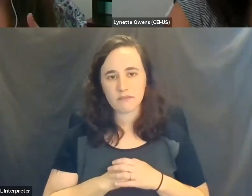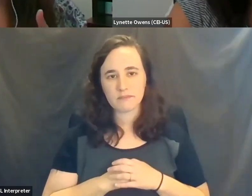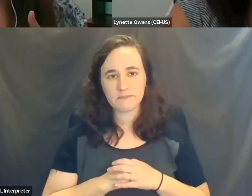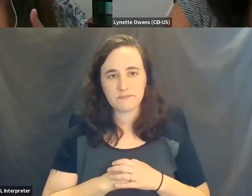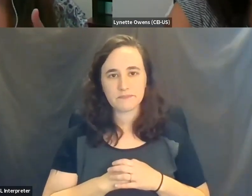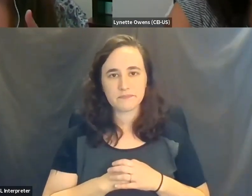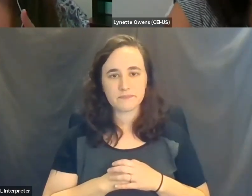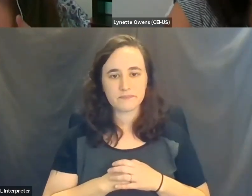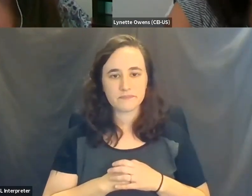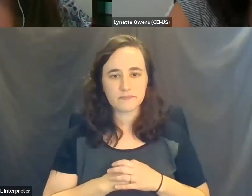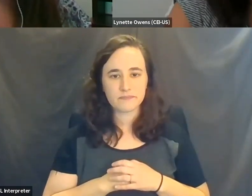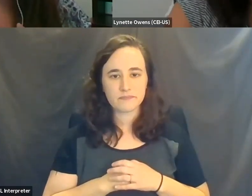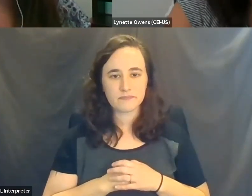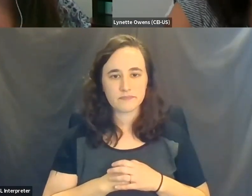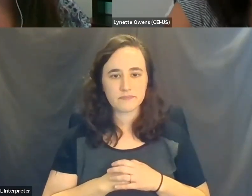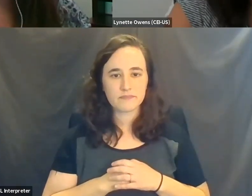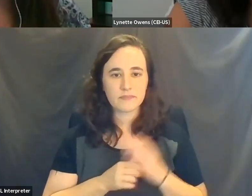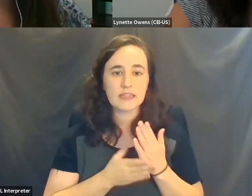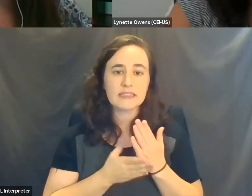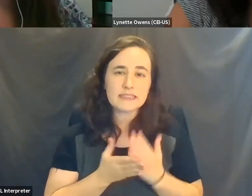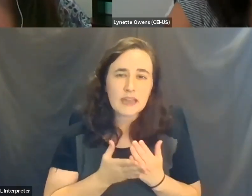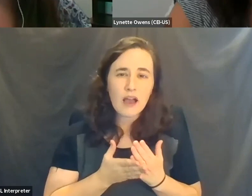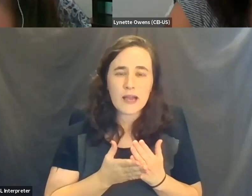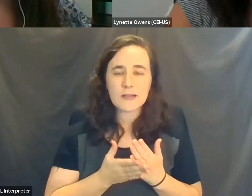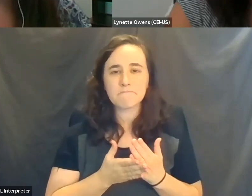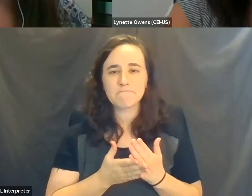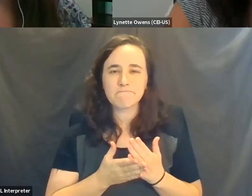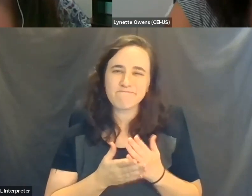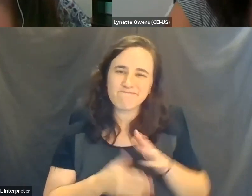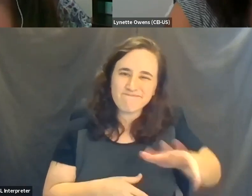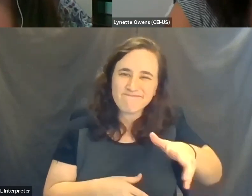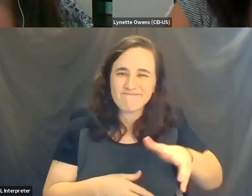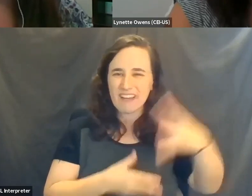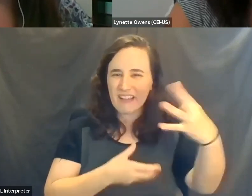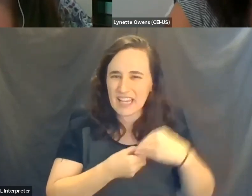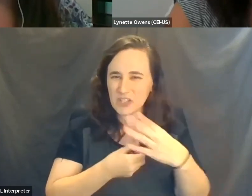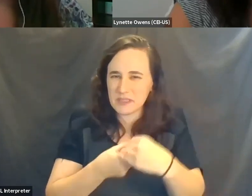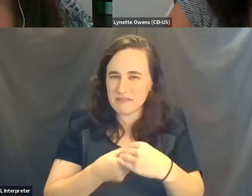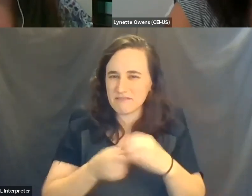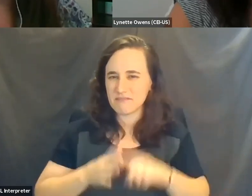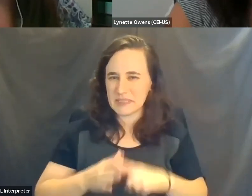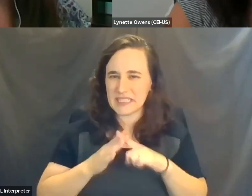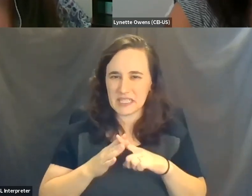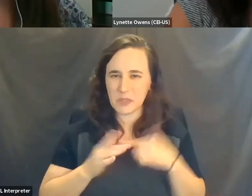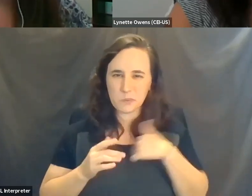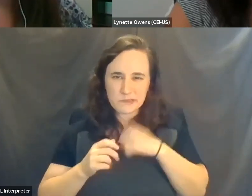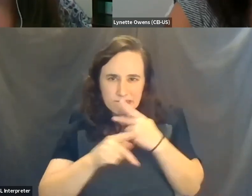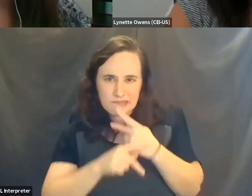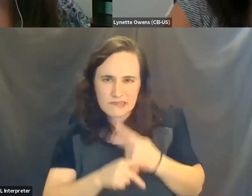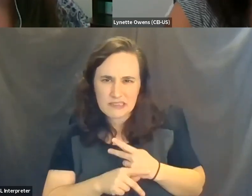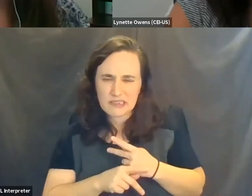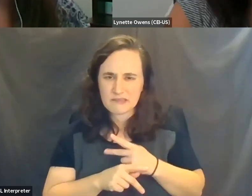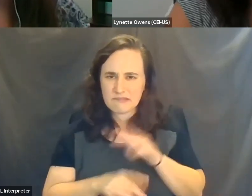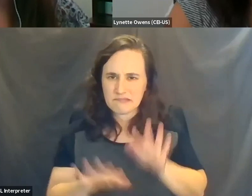So there was some lack of engagement at the beginning as everyone was trying to figure this out. And then maybe